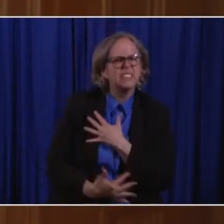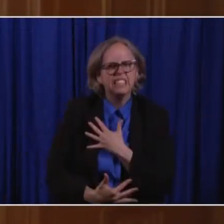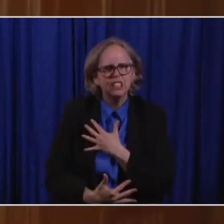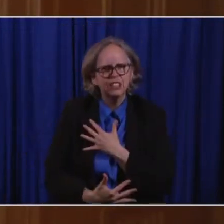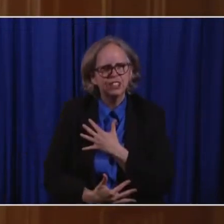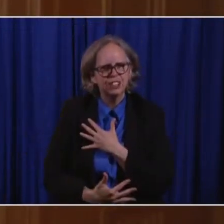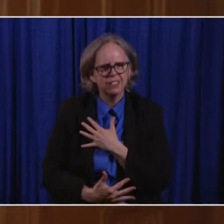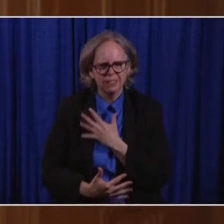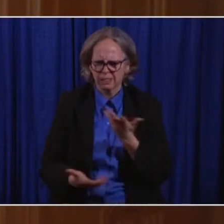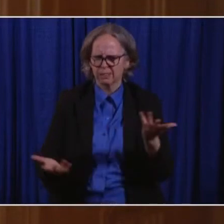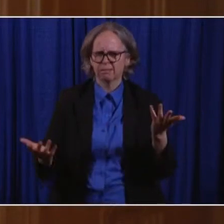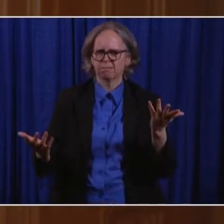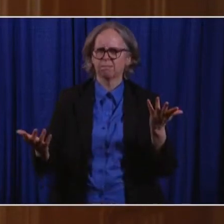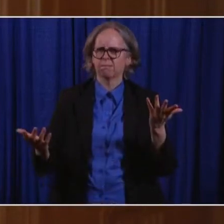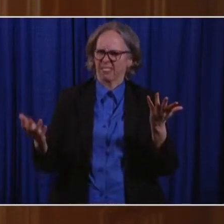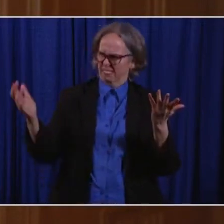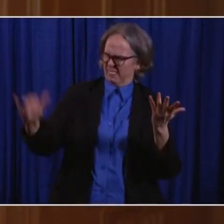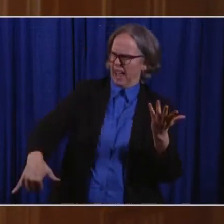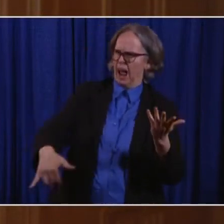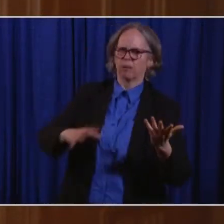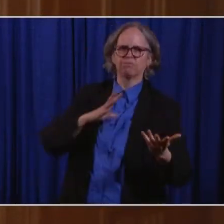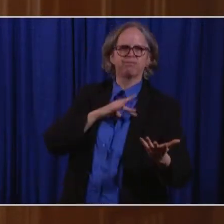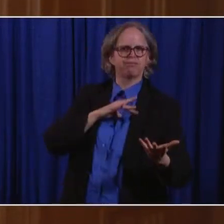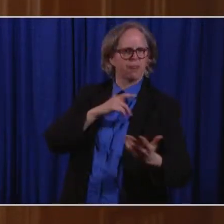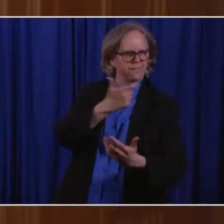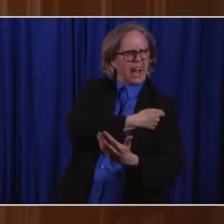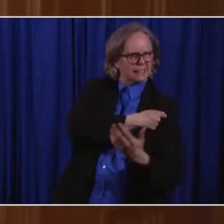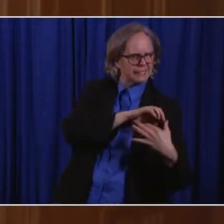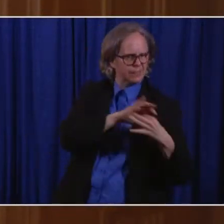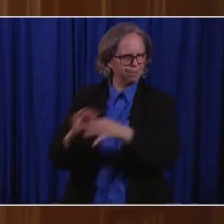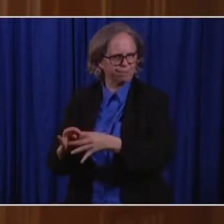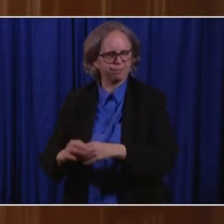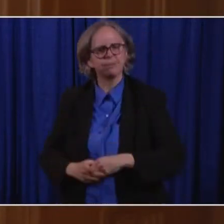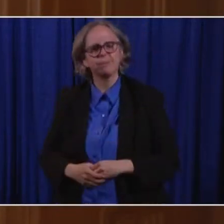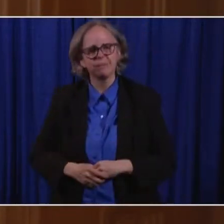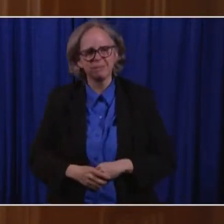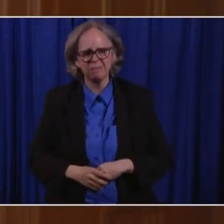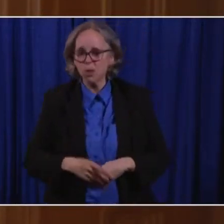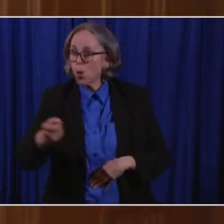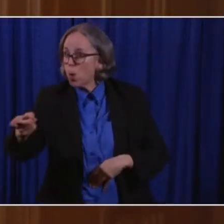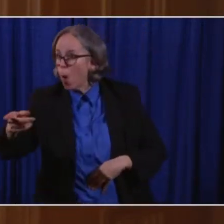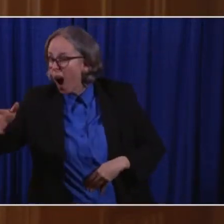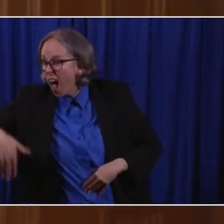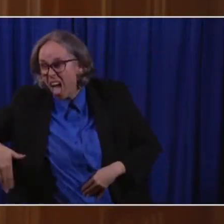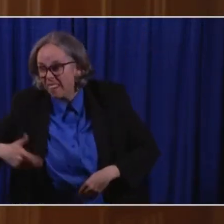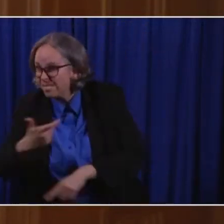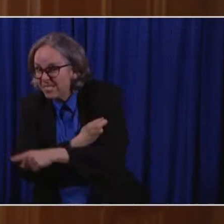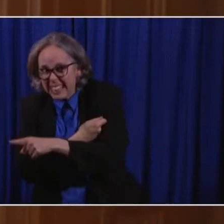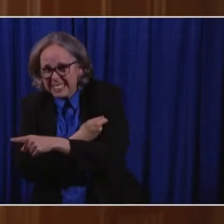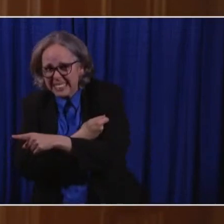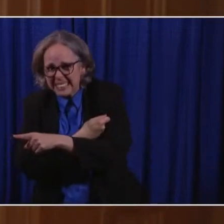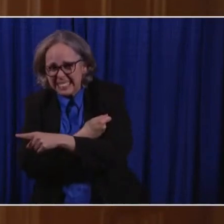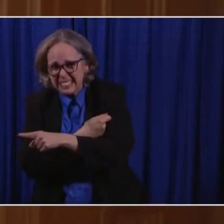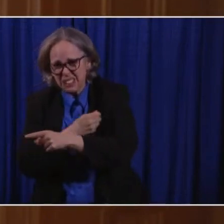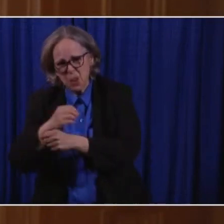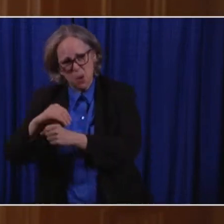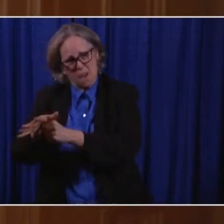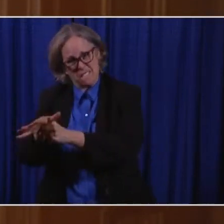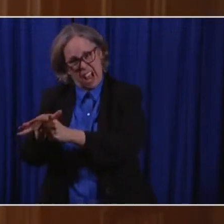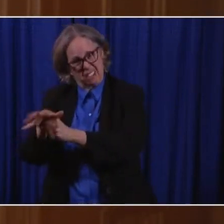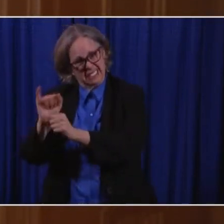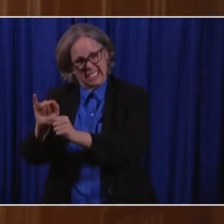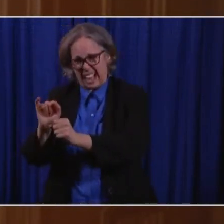But now, for those who are not vaccinated, the virus is just as dangerous as